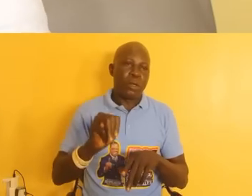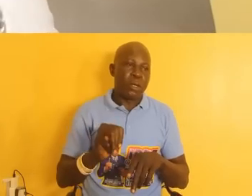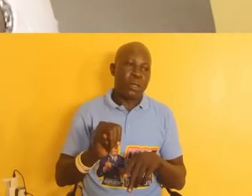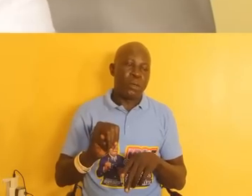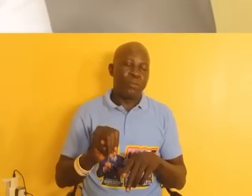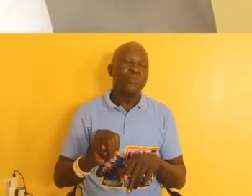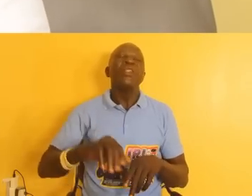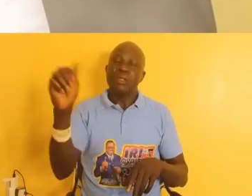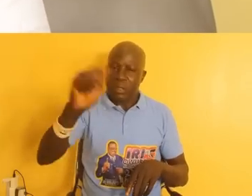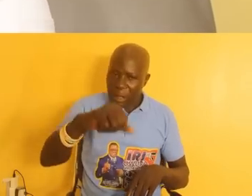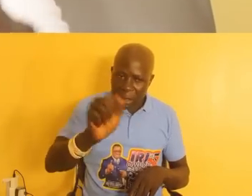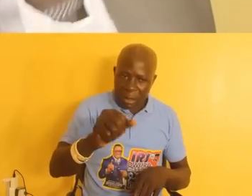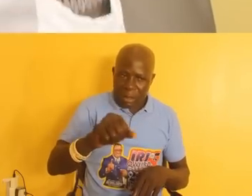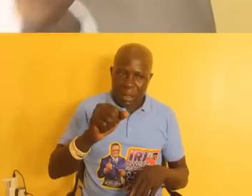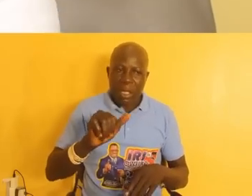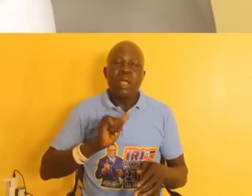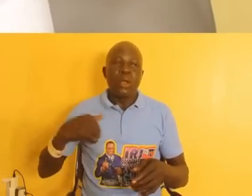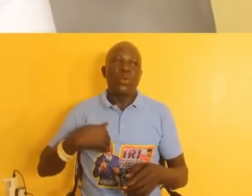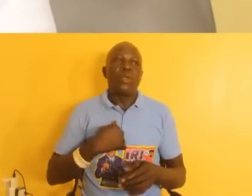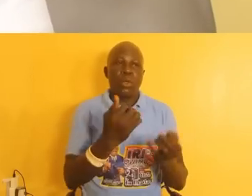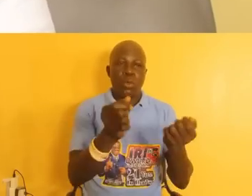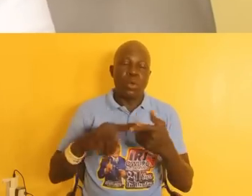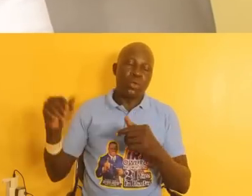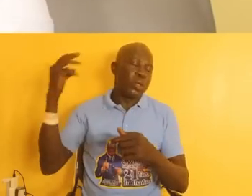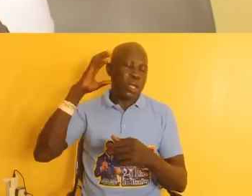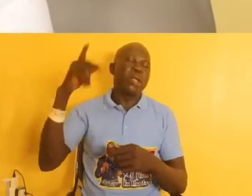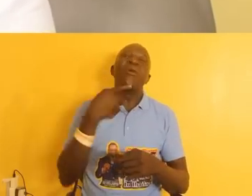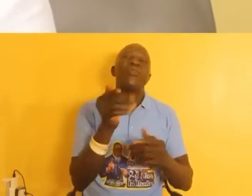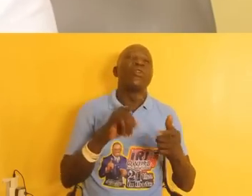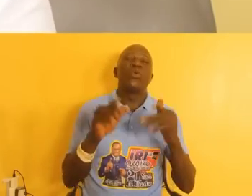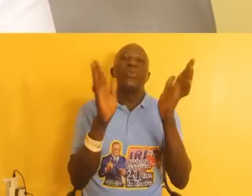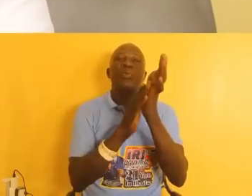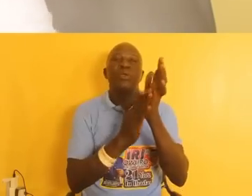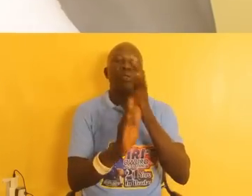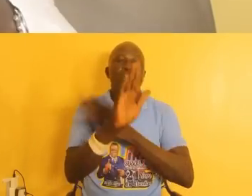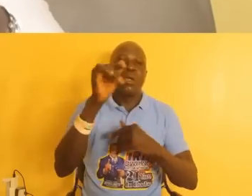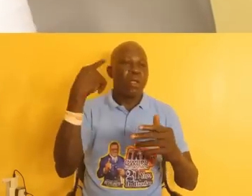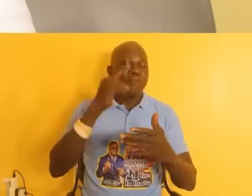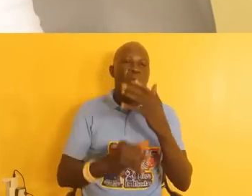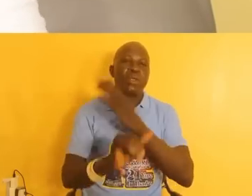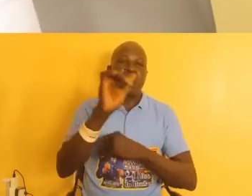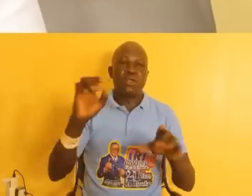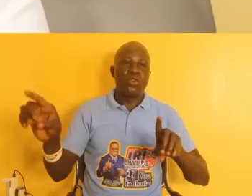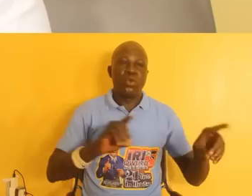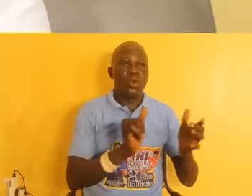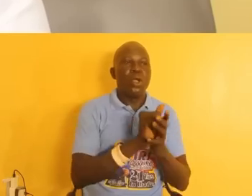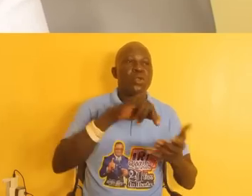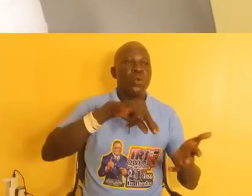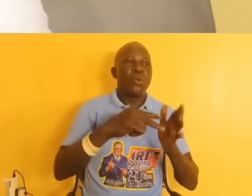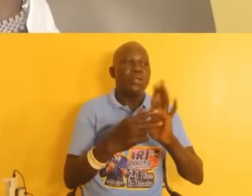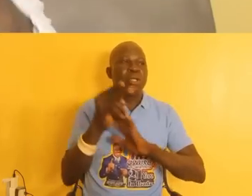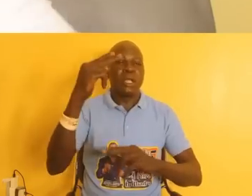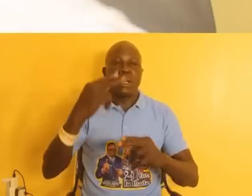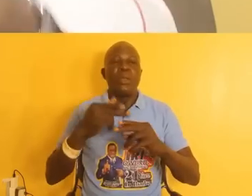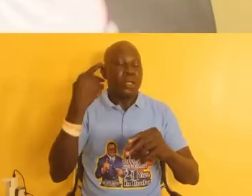Bajure. Bene. Ati ebo unwa wakan. Tuan ni Olorun logo. Fun kan ti o se to daru ko. Bene.